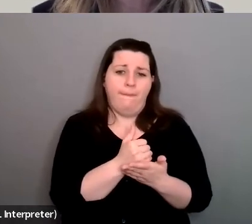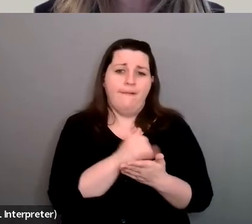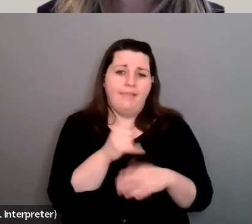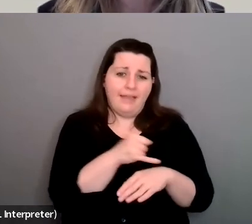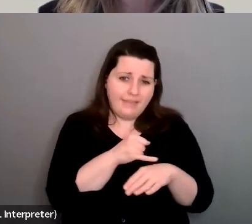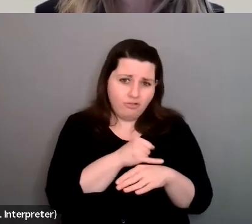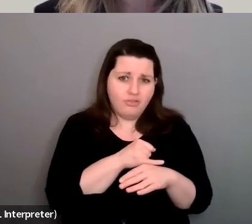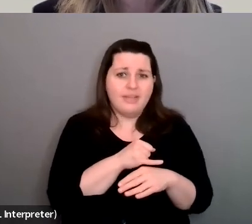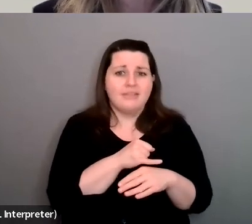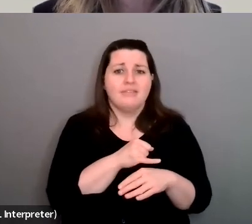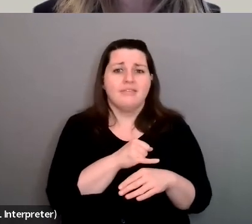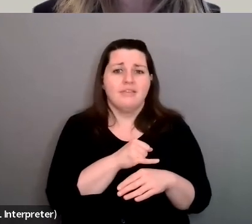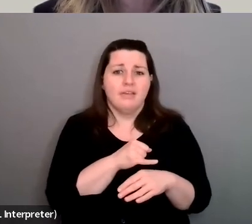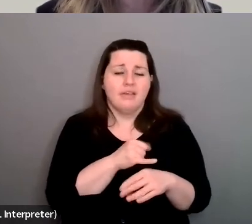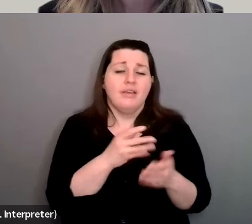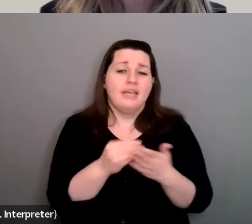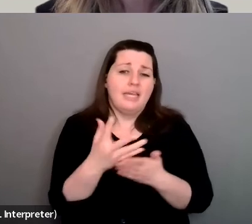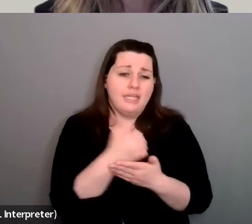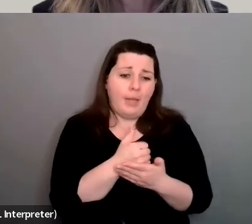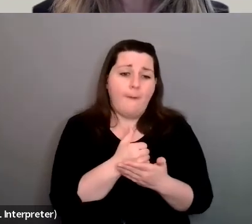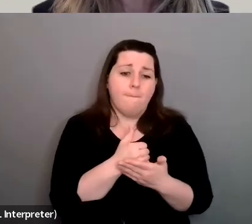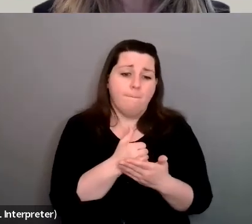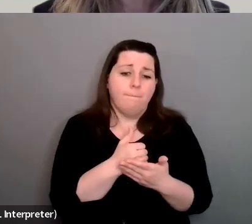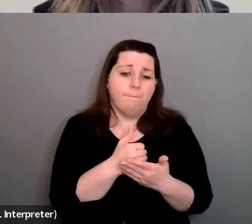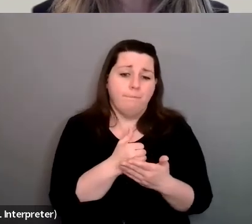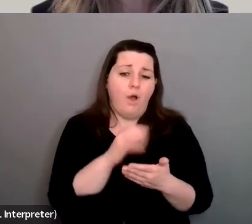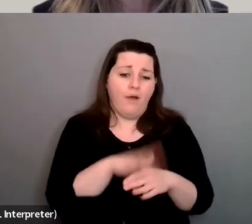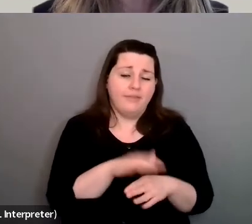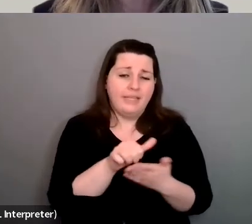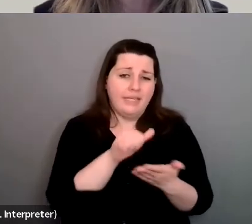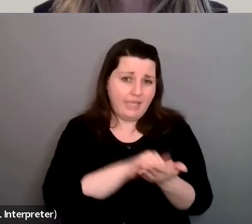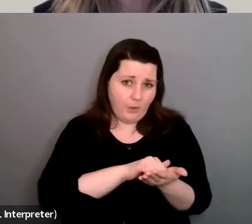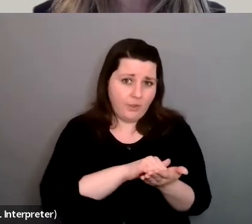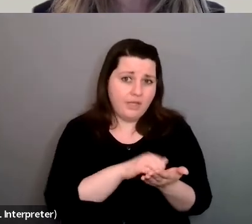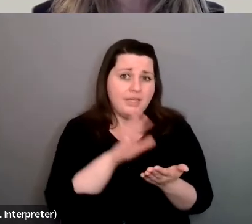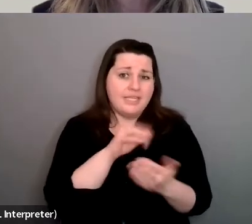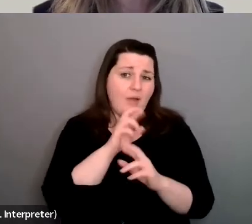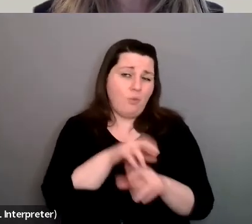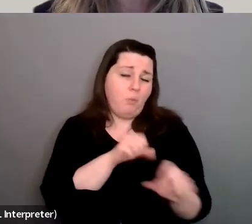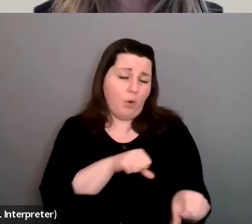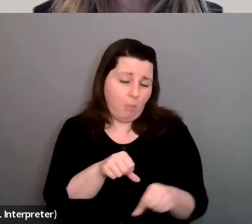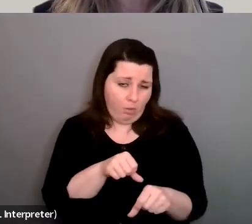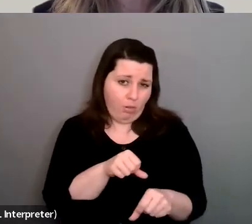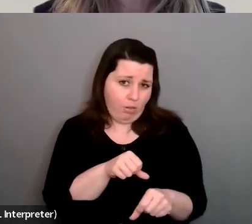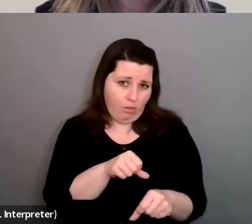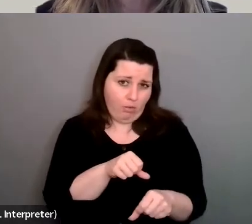if the income earned on the account, is that reportable as